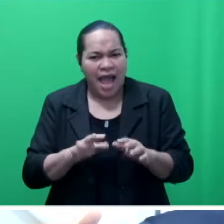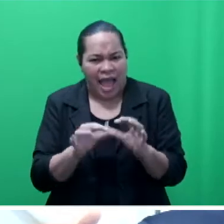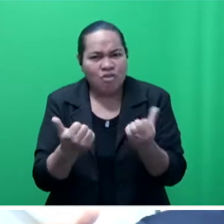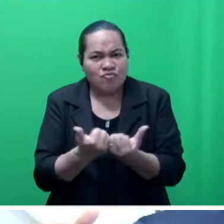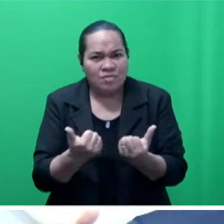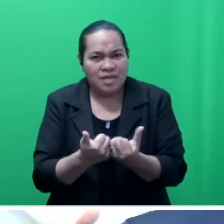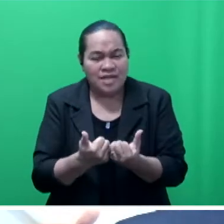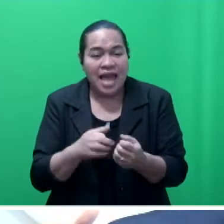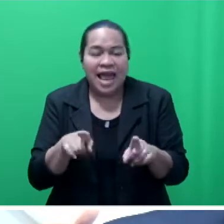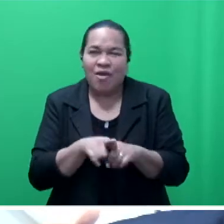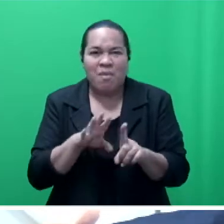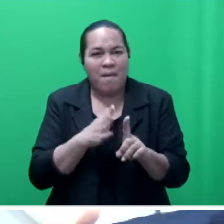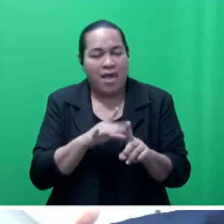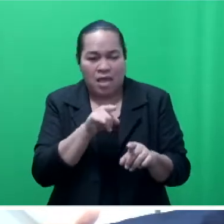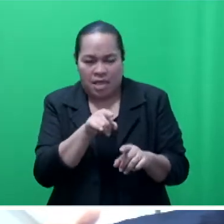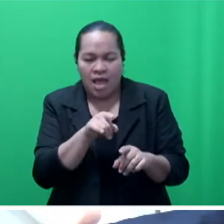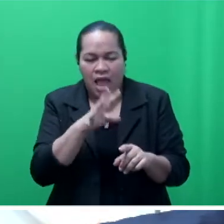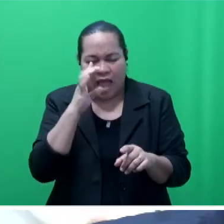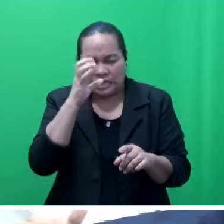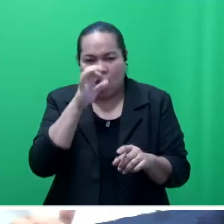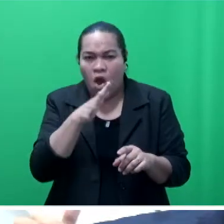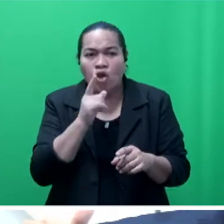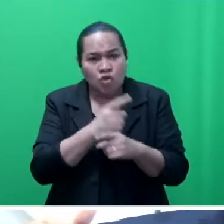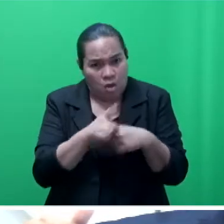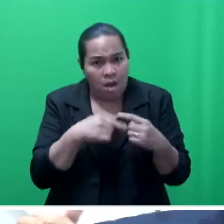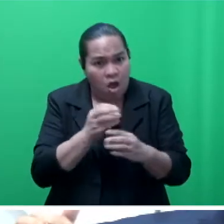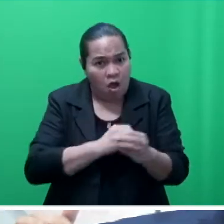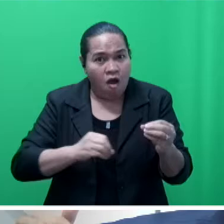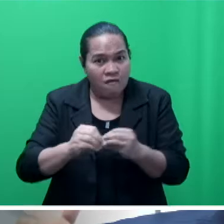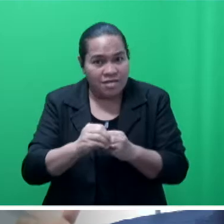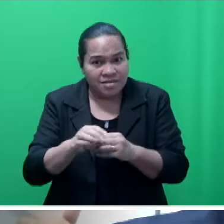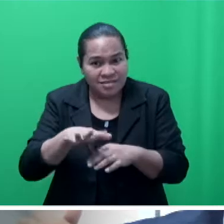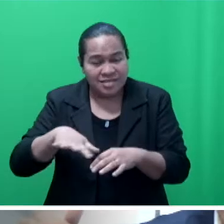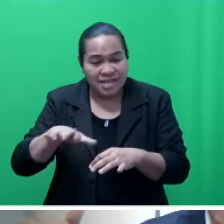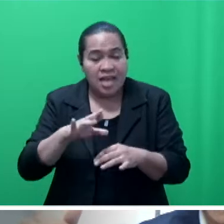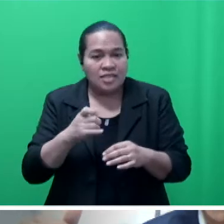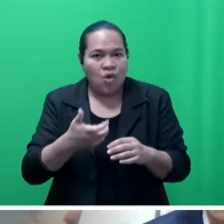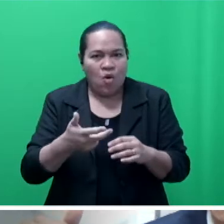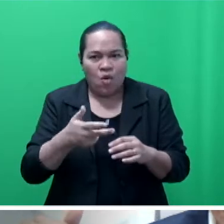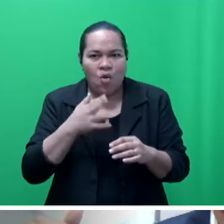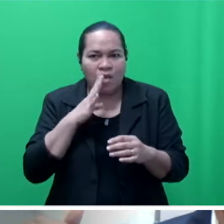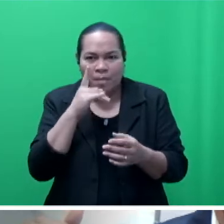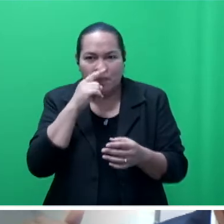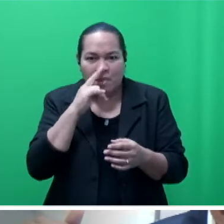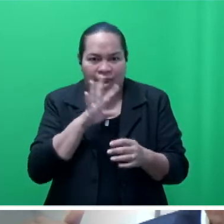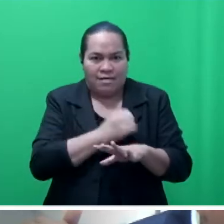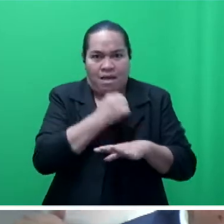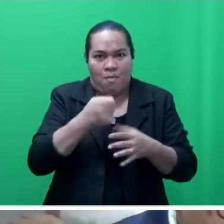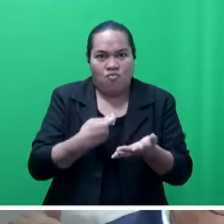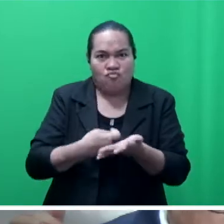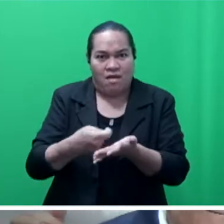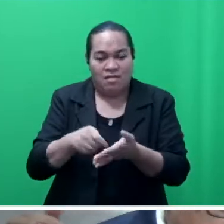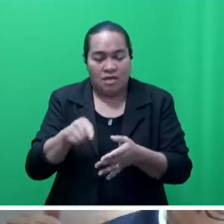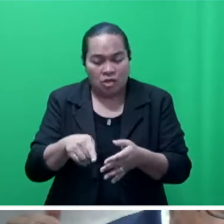means office space. Mr. Speaker, sir, if he refers to Head 50, if you look at